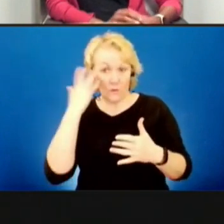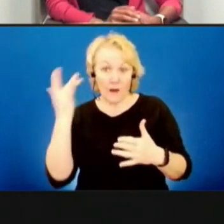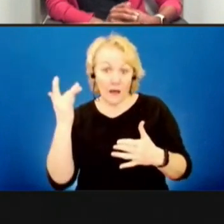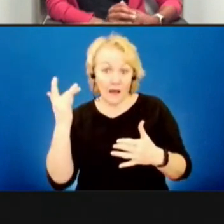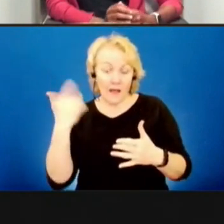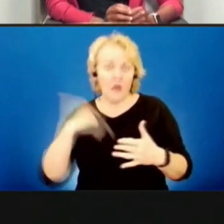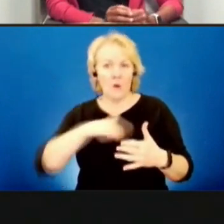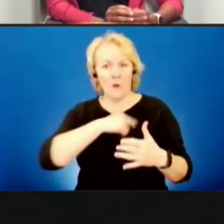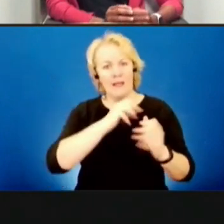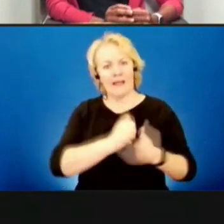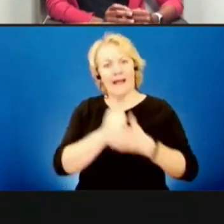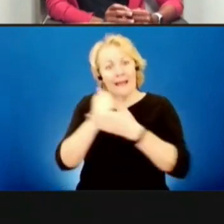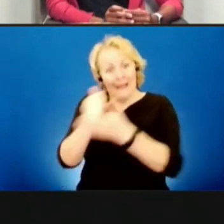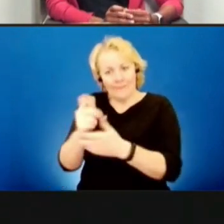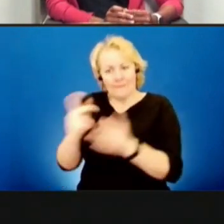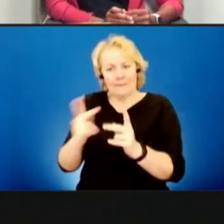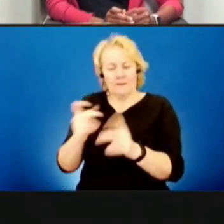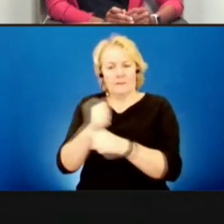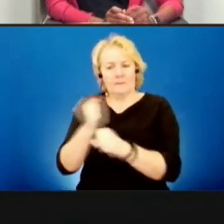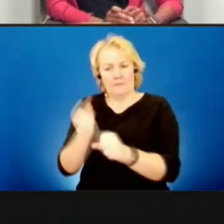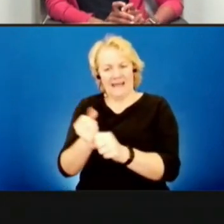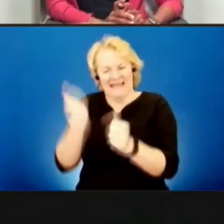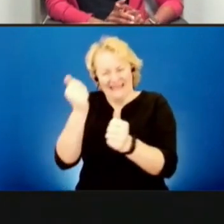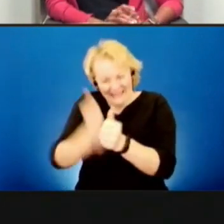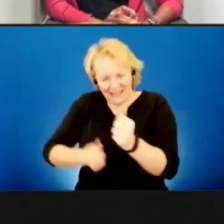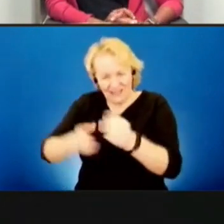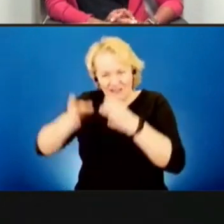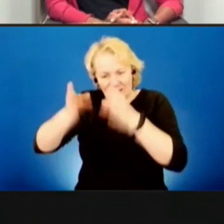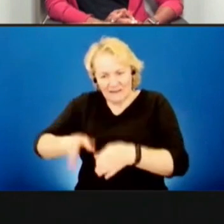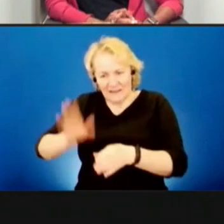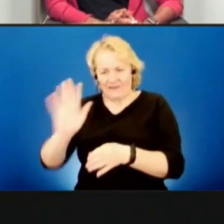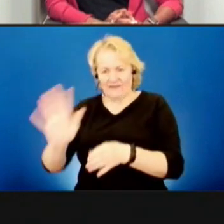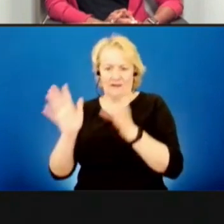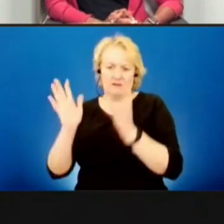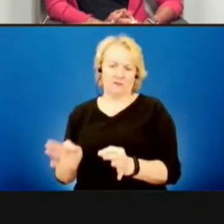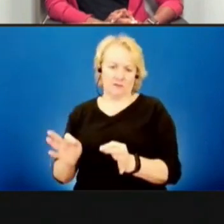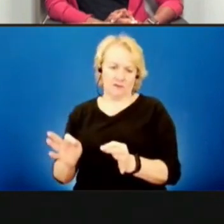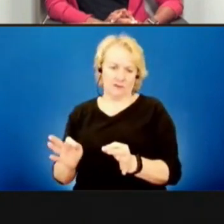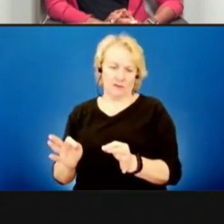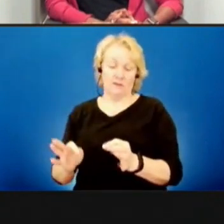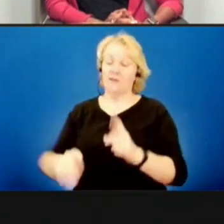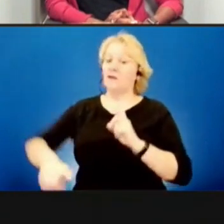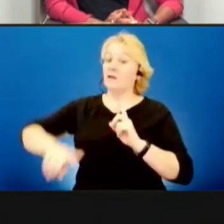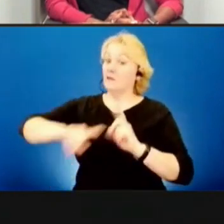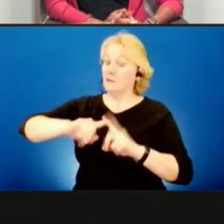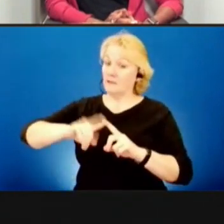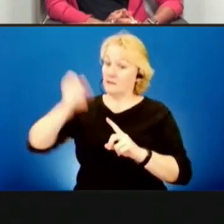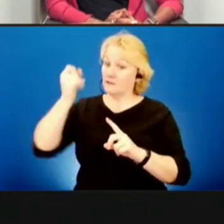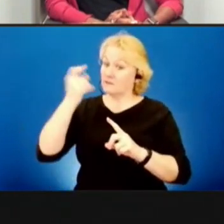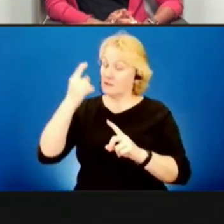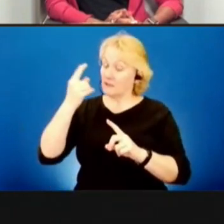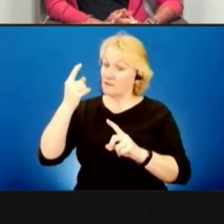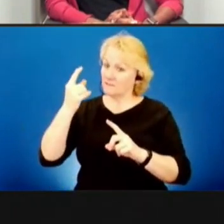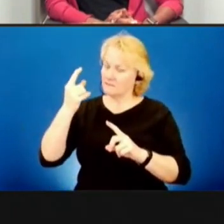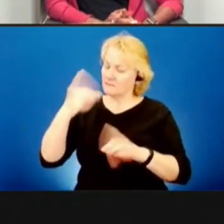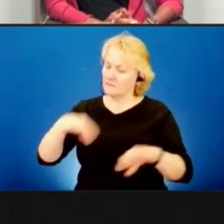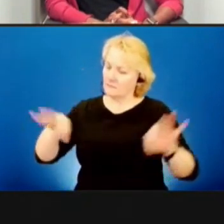assist individuals in making that individual decision to make the vaccine, and also that they understand the importance of getting the